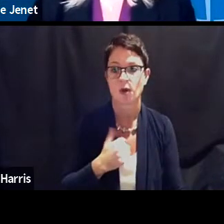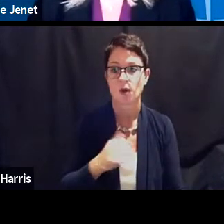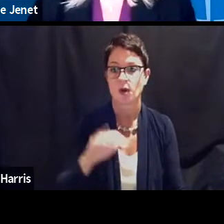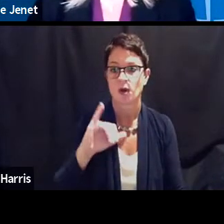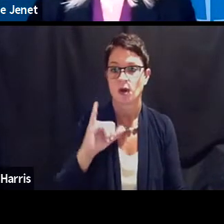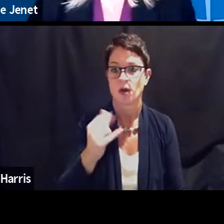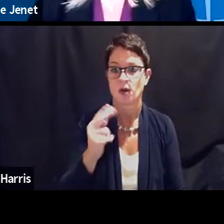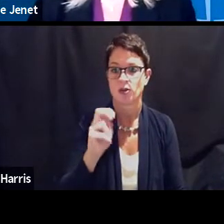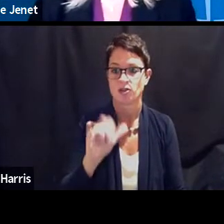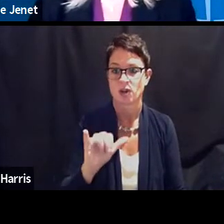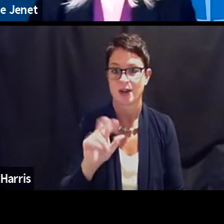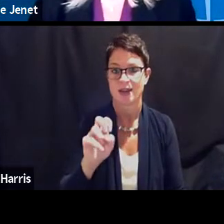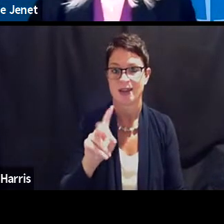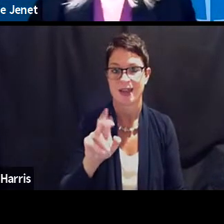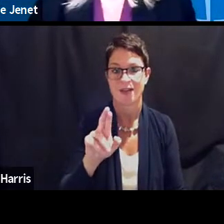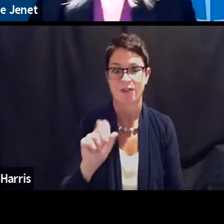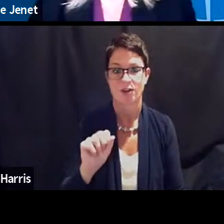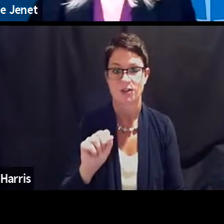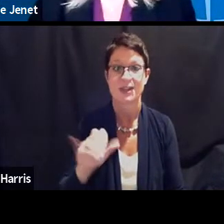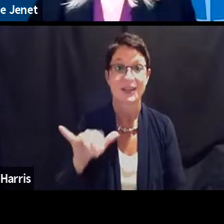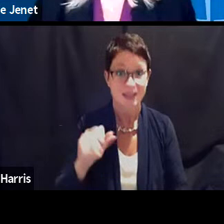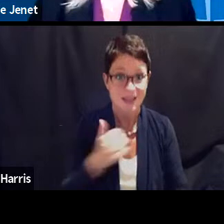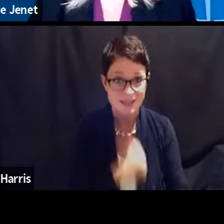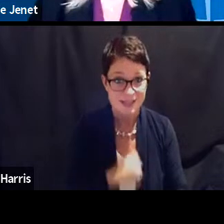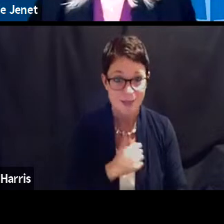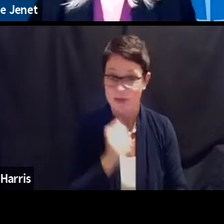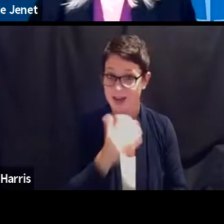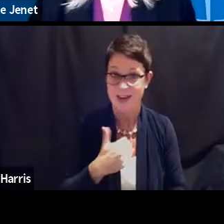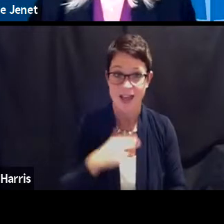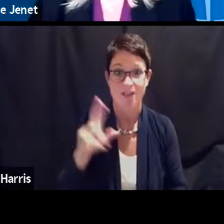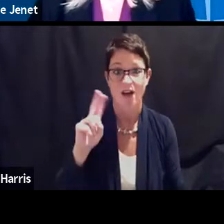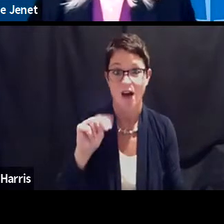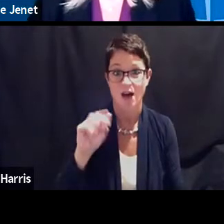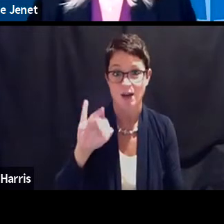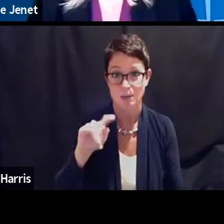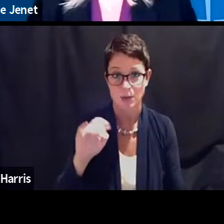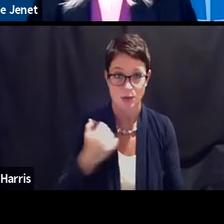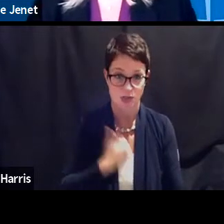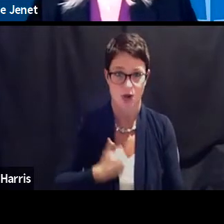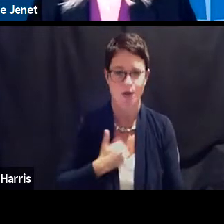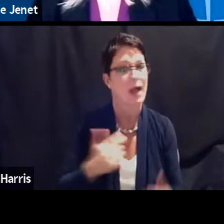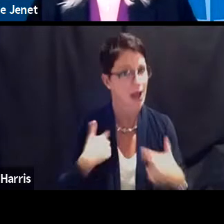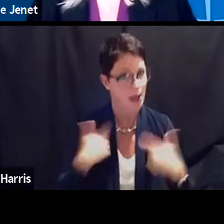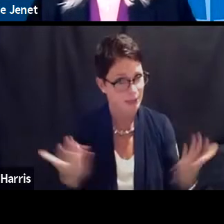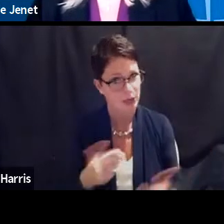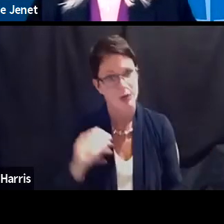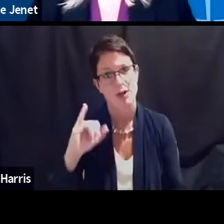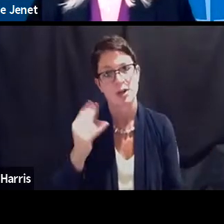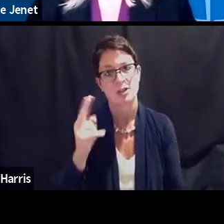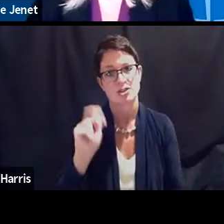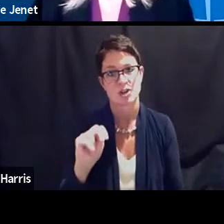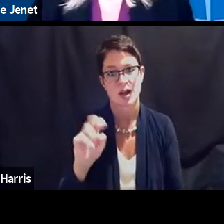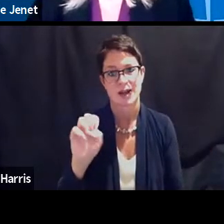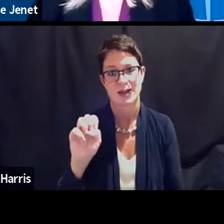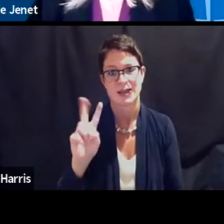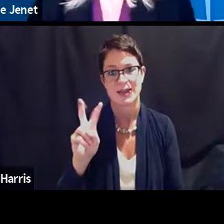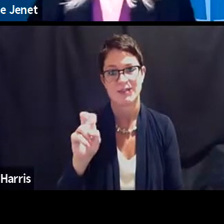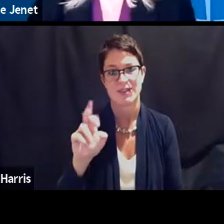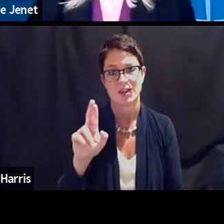Johnny Evers. Yes, sir. Yes, I'm sorry, I didn't have that unmuted. Okay. My name is John